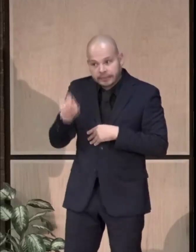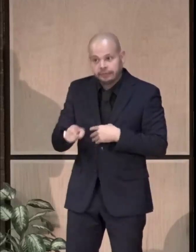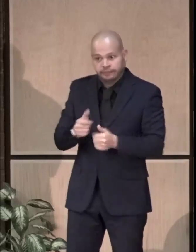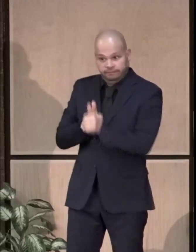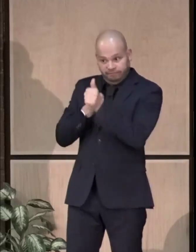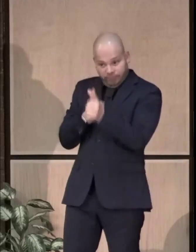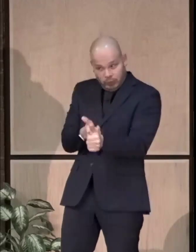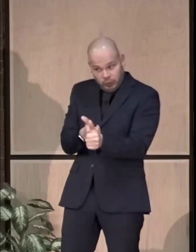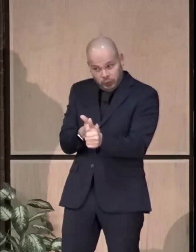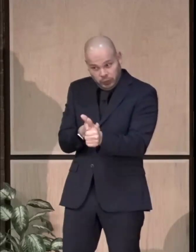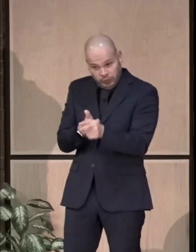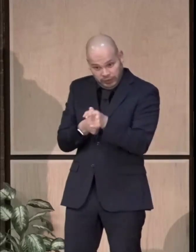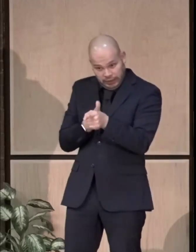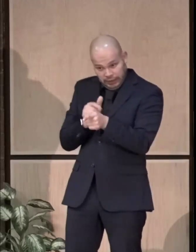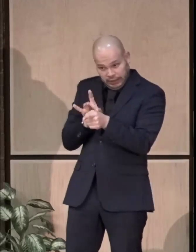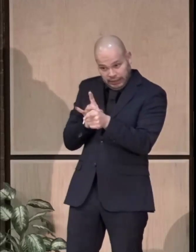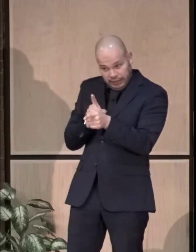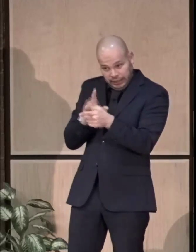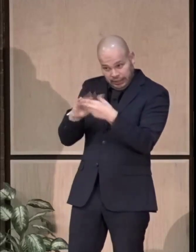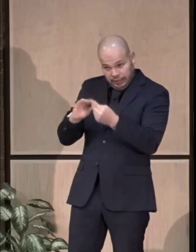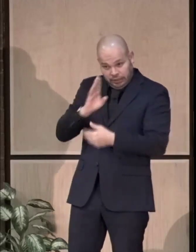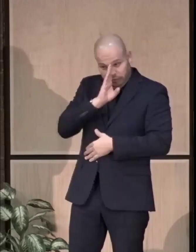verbally? I didn't listen.